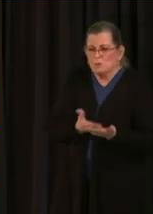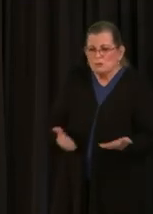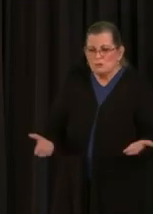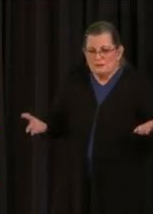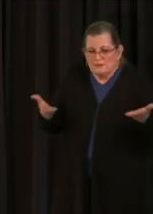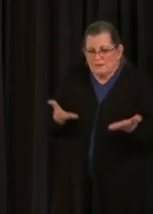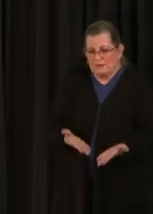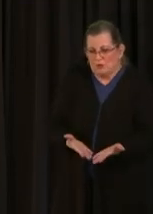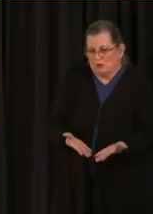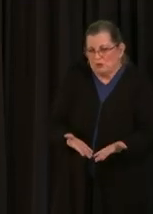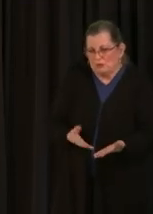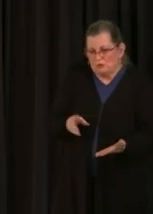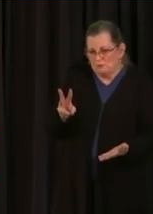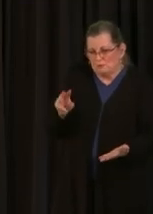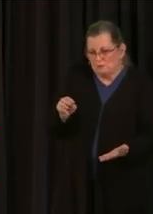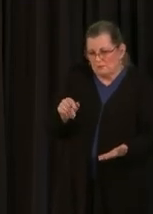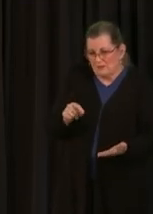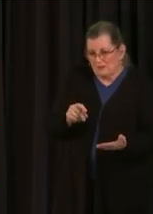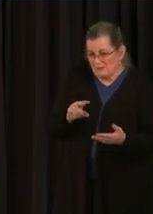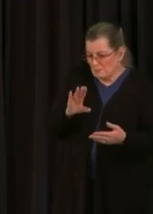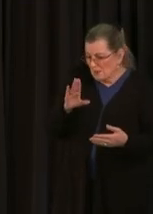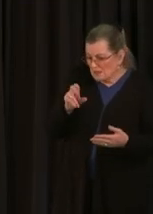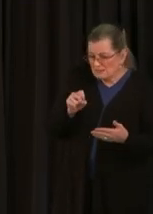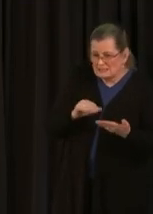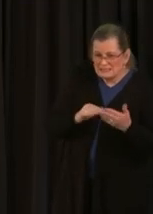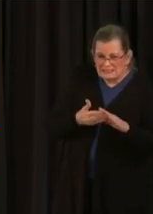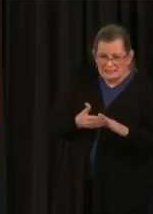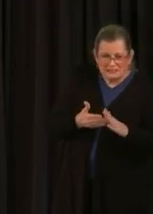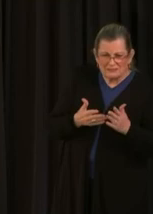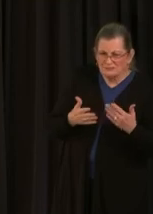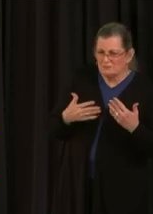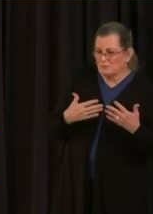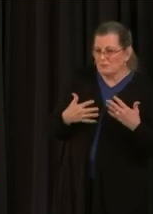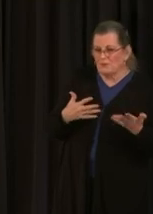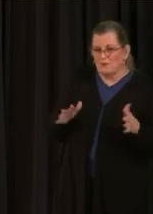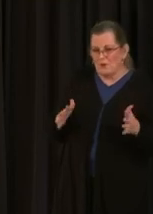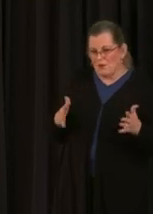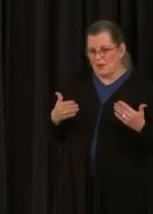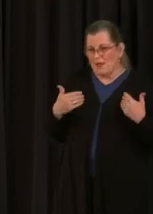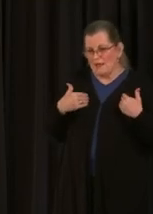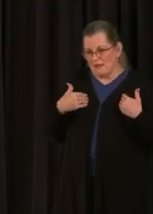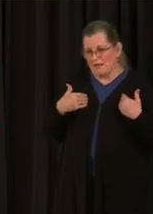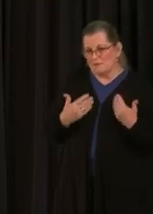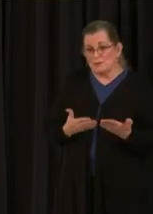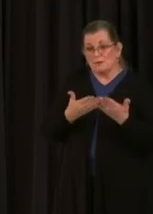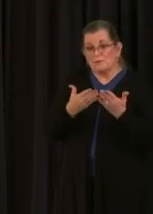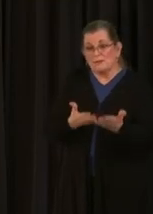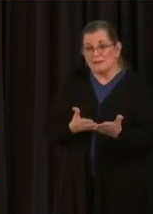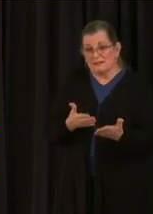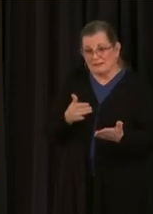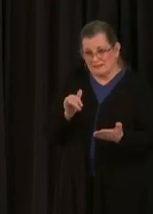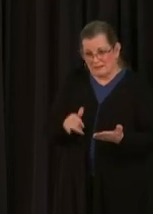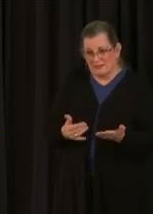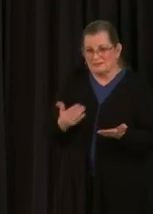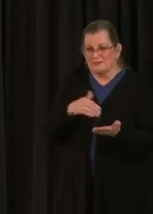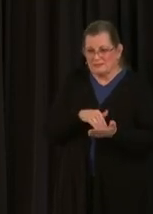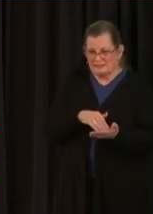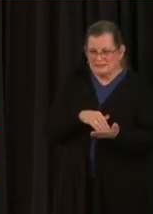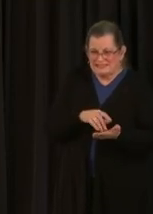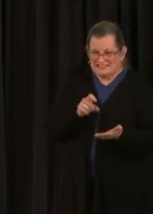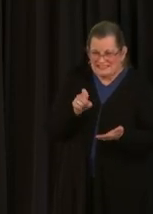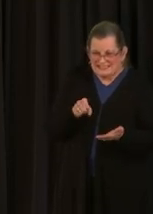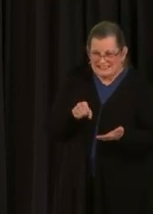in and that provides a deep cleaning for that bus. So that bus is immediately removed out of rotation and is not put back